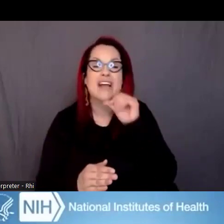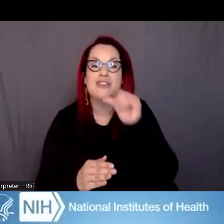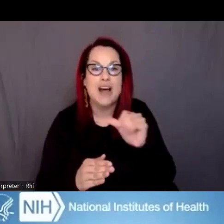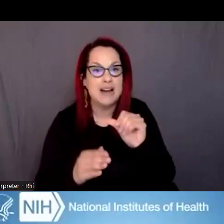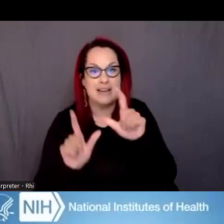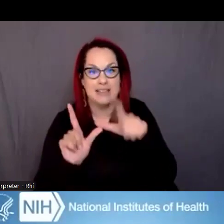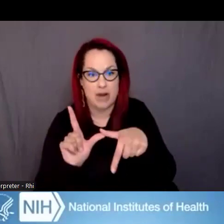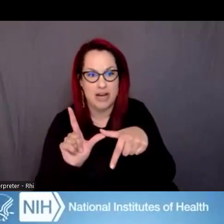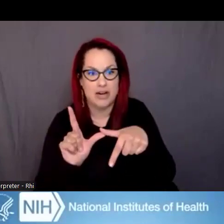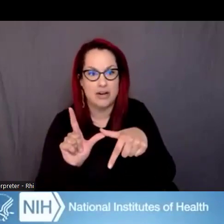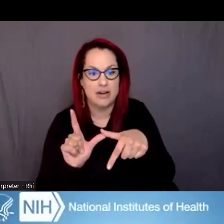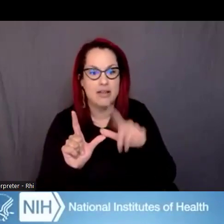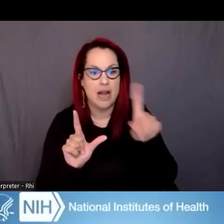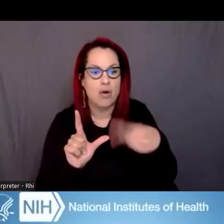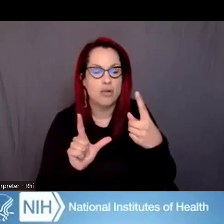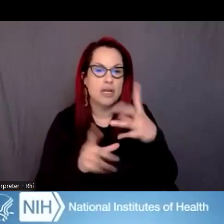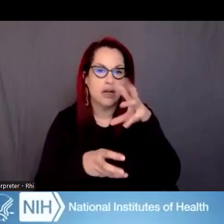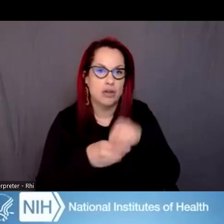requirements?